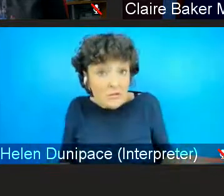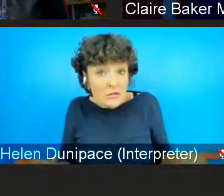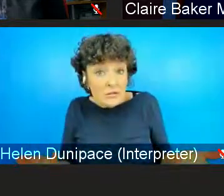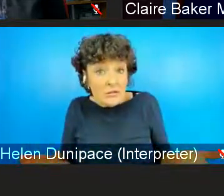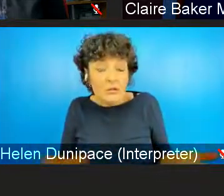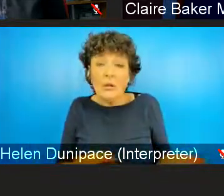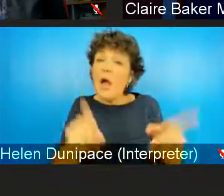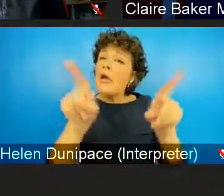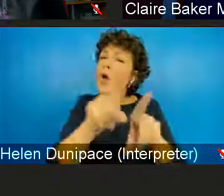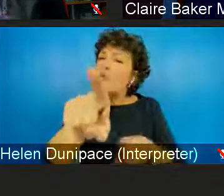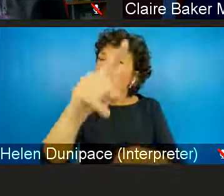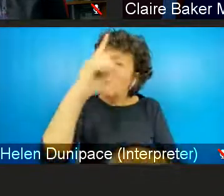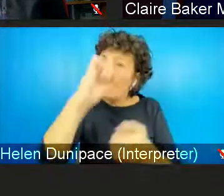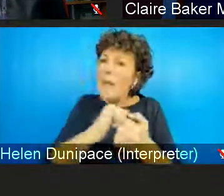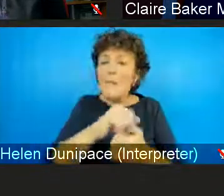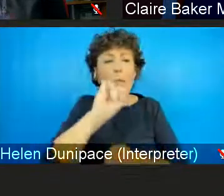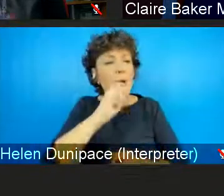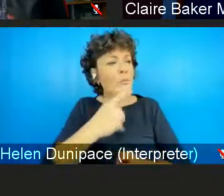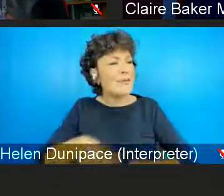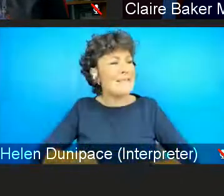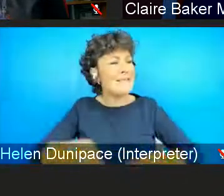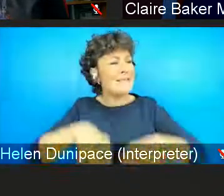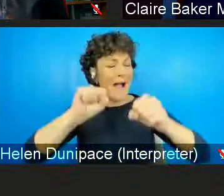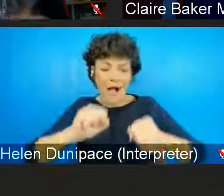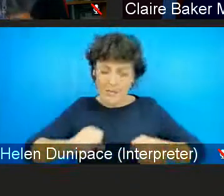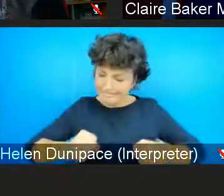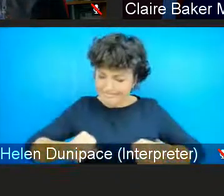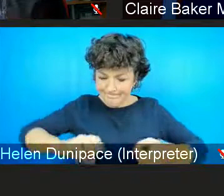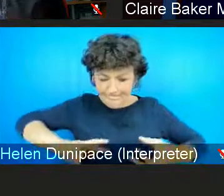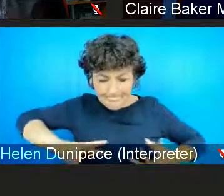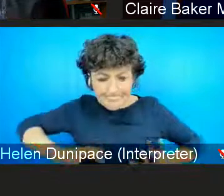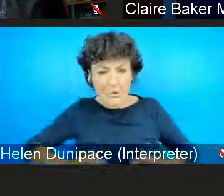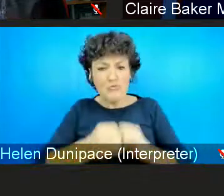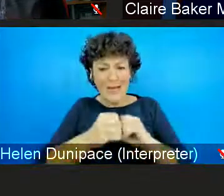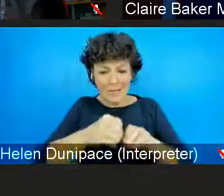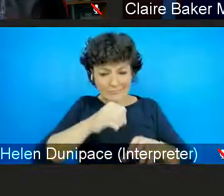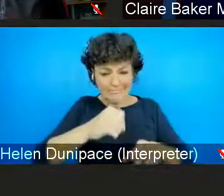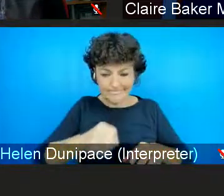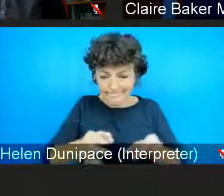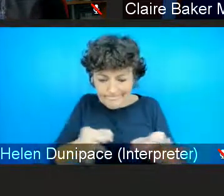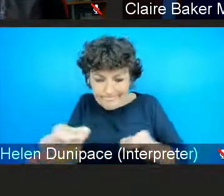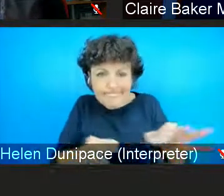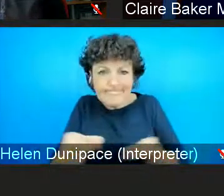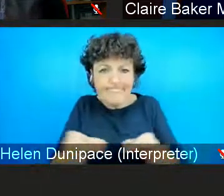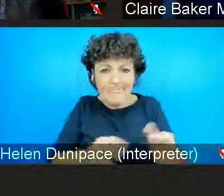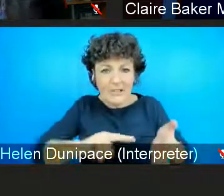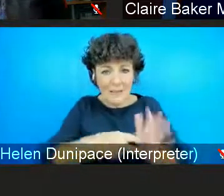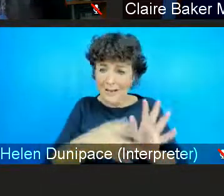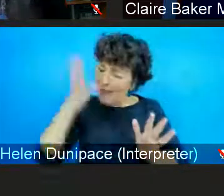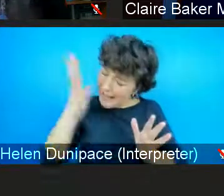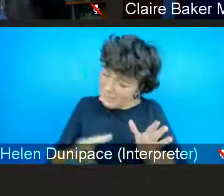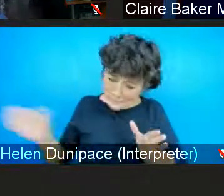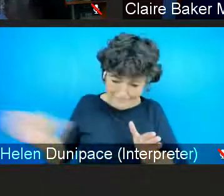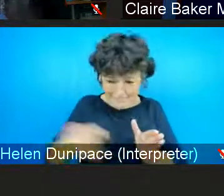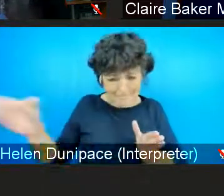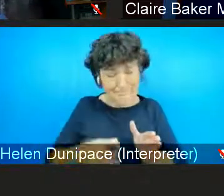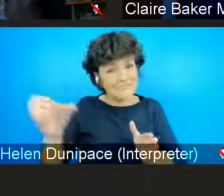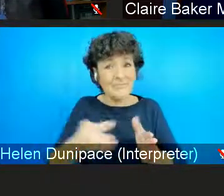of those very strategies, those very plans for net zero. It's very important, I think, as Professor Ski said.